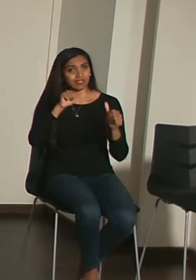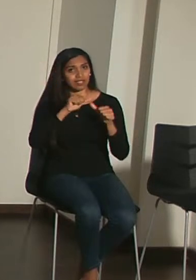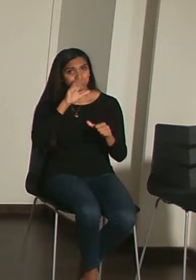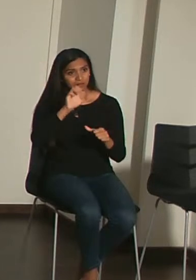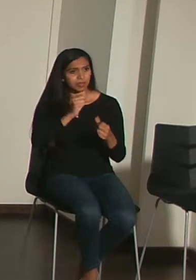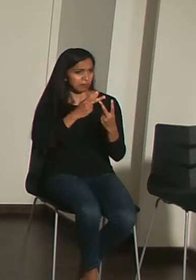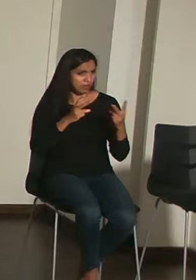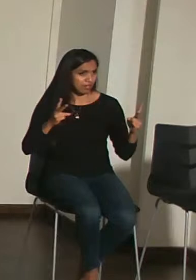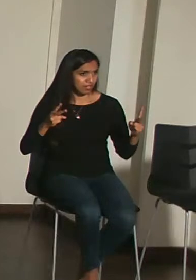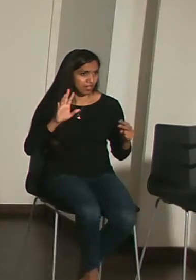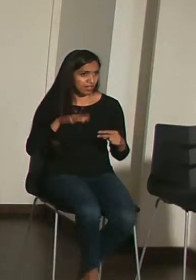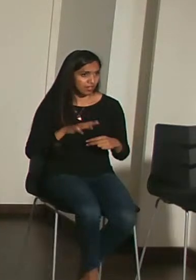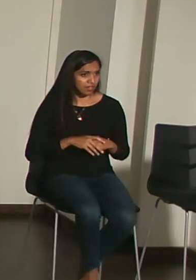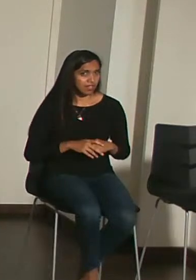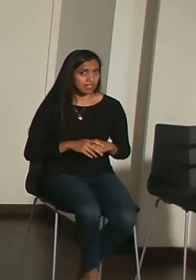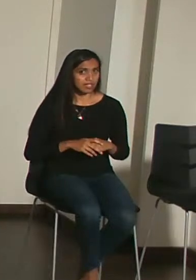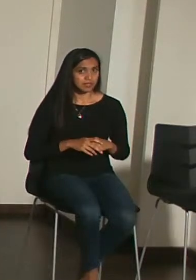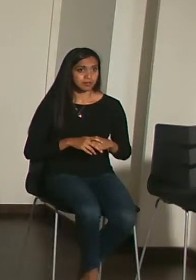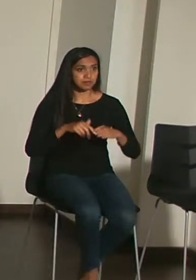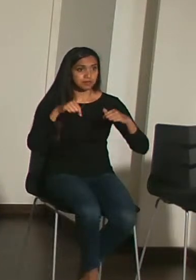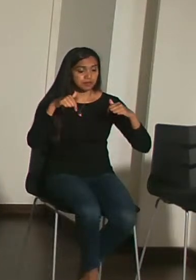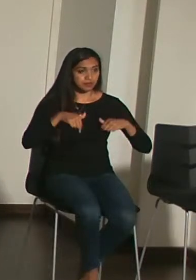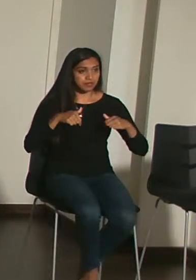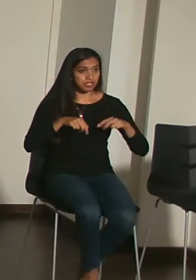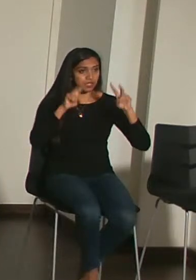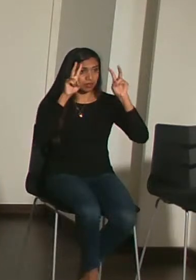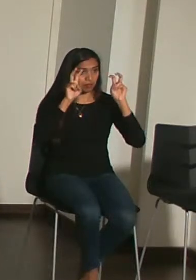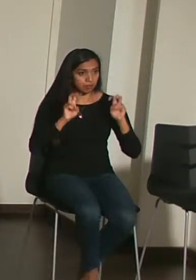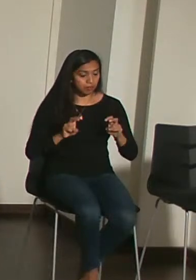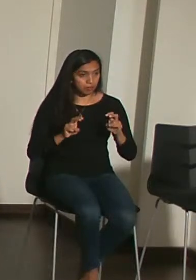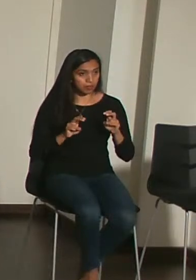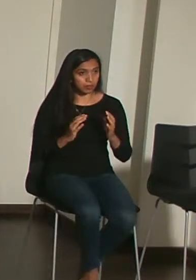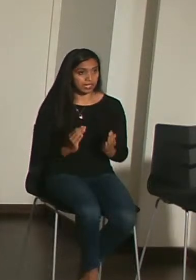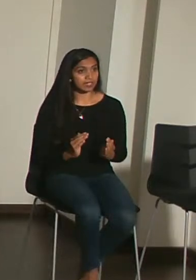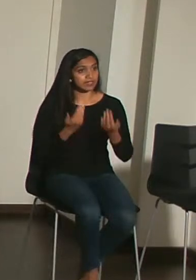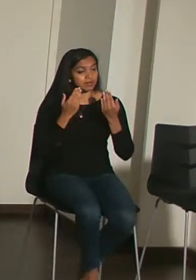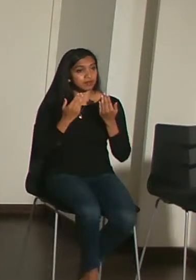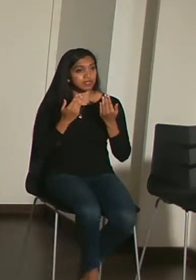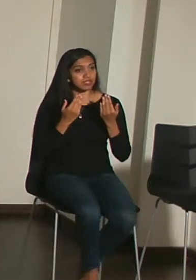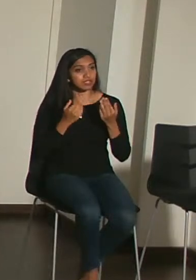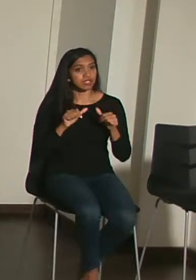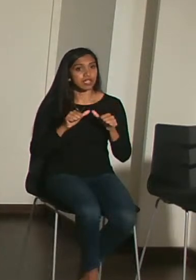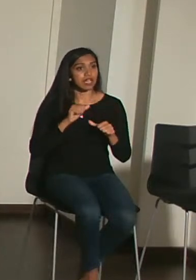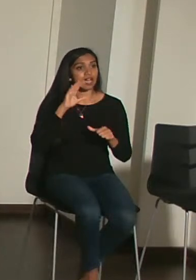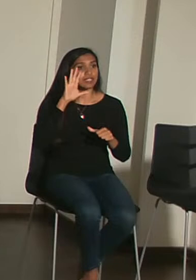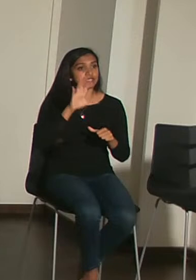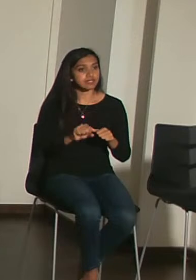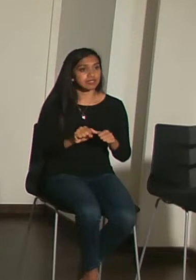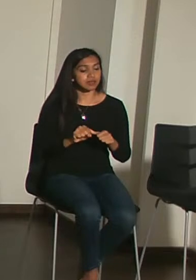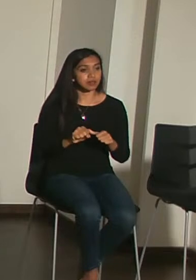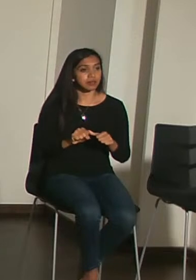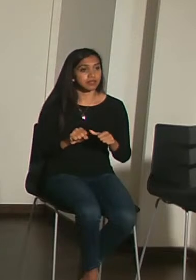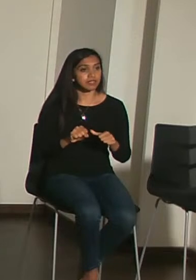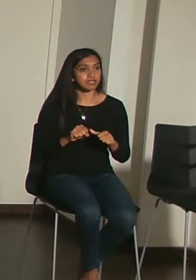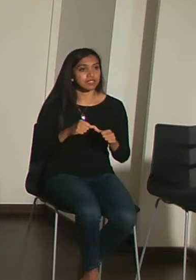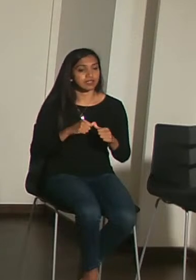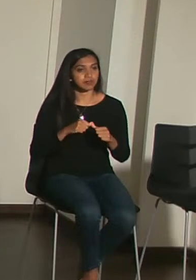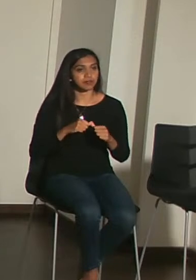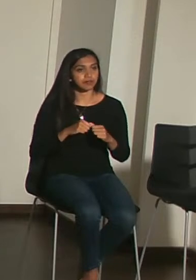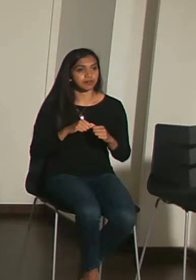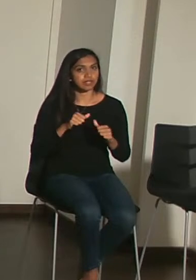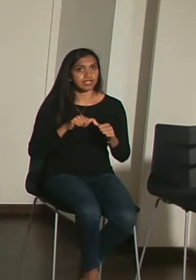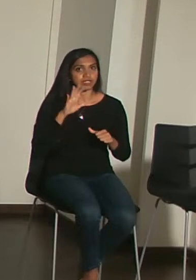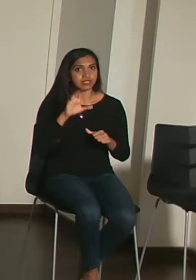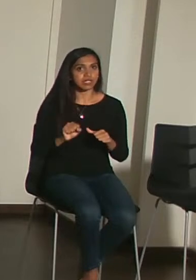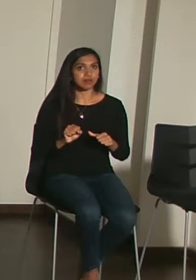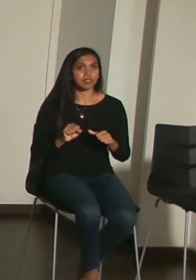example, slowing down, concept that will enable not accessibility being like an add-on, but